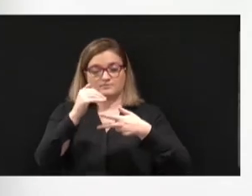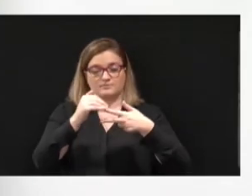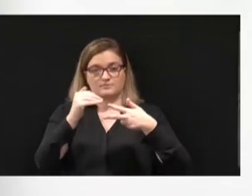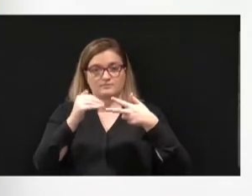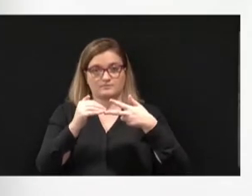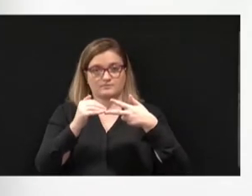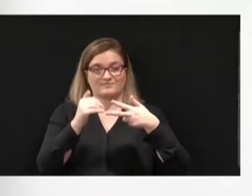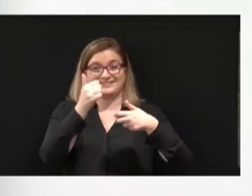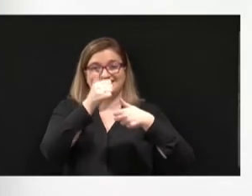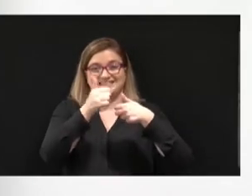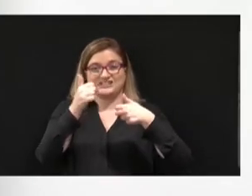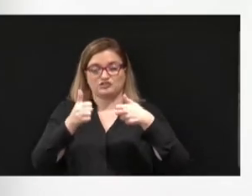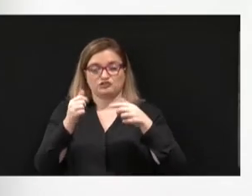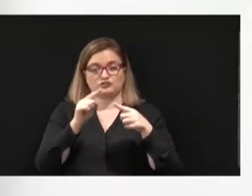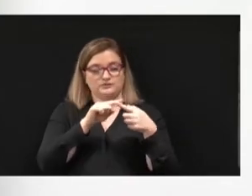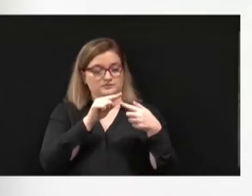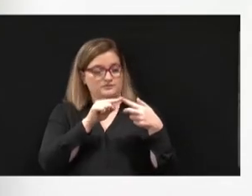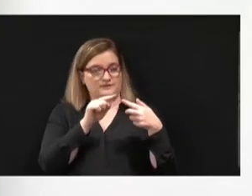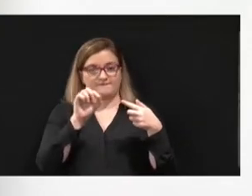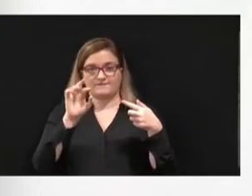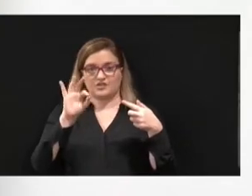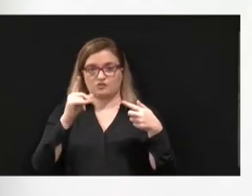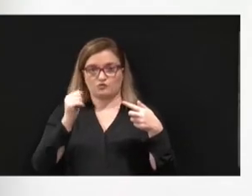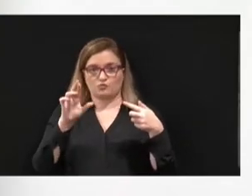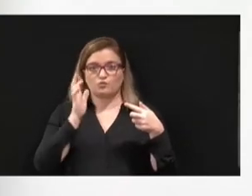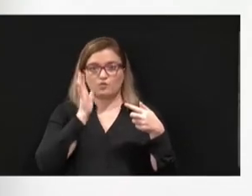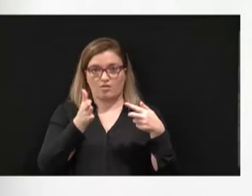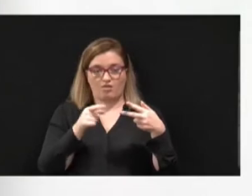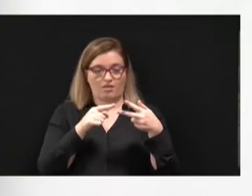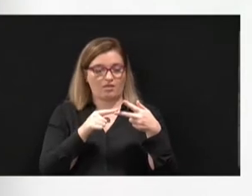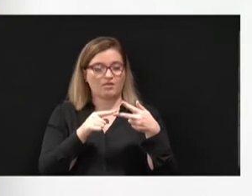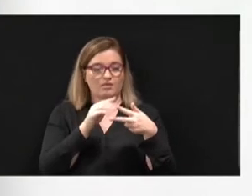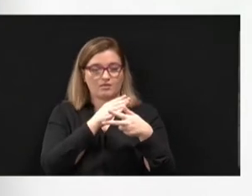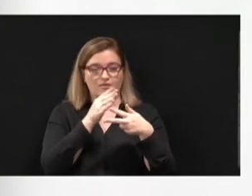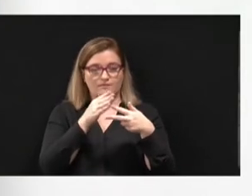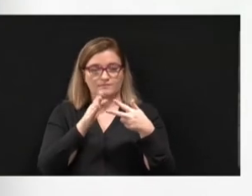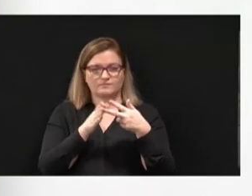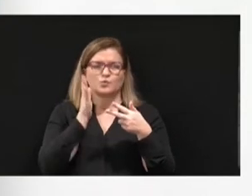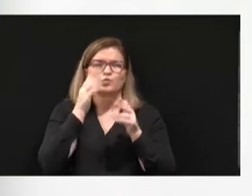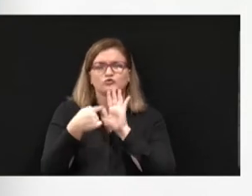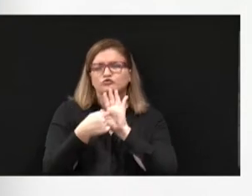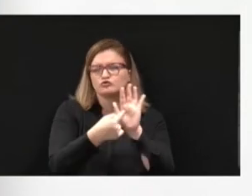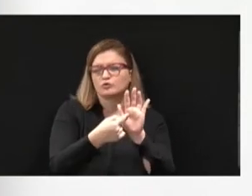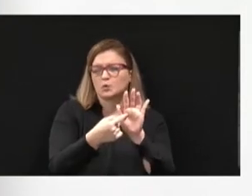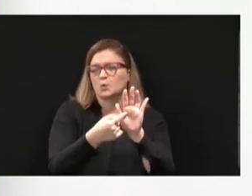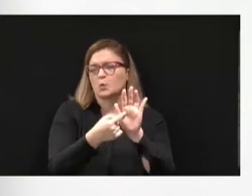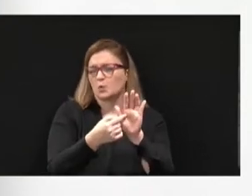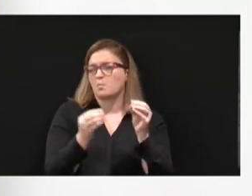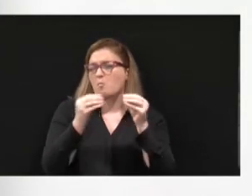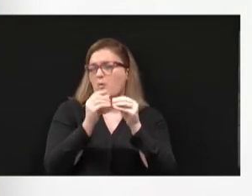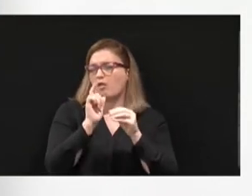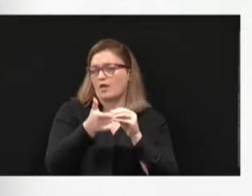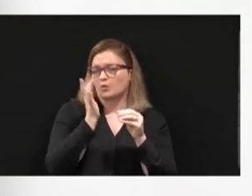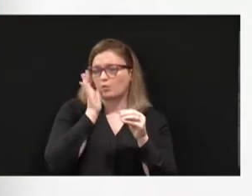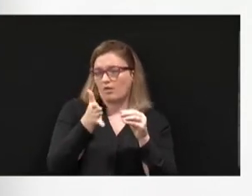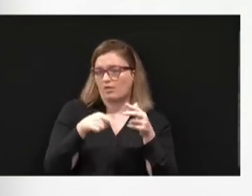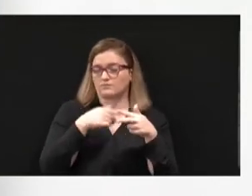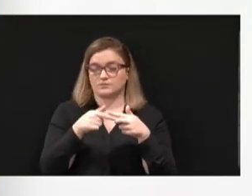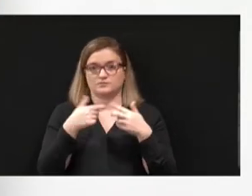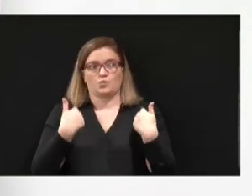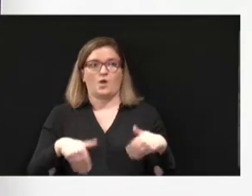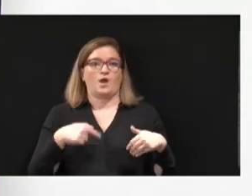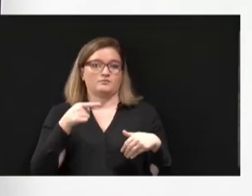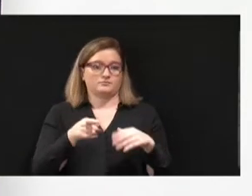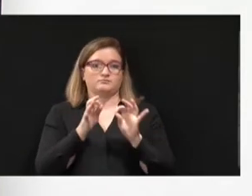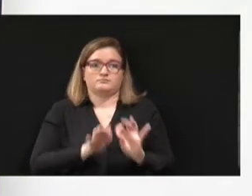letters and sequence. We'll spend quite a bit more time teaching finger spelling later, but I have found that to be a game changer